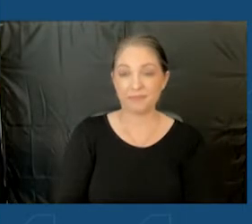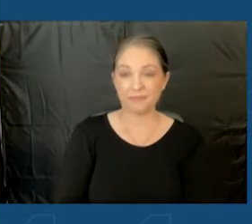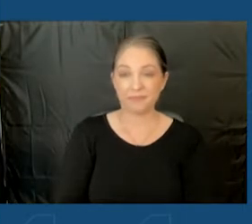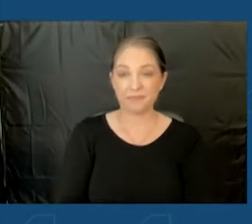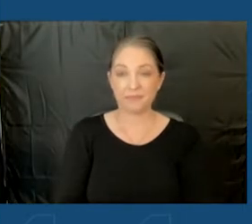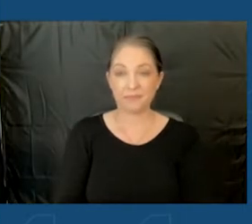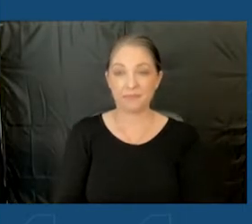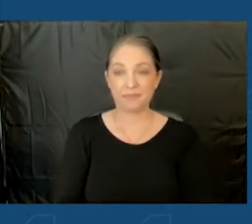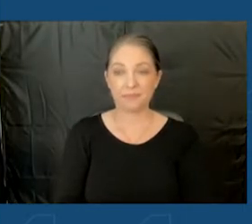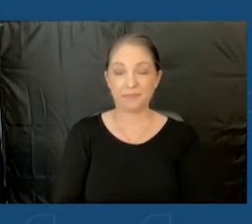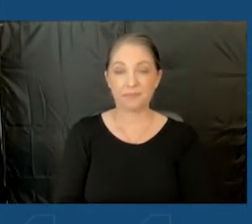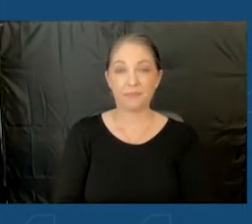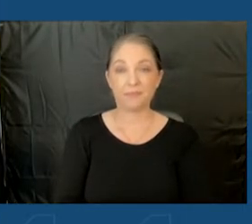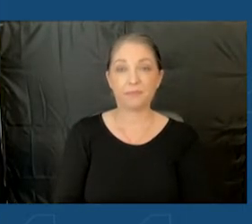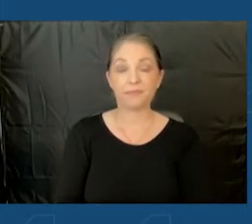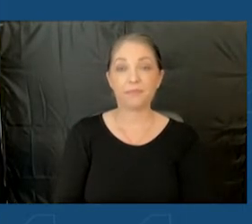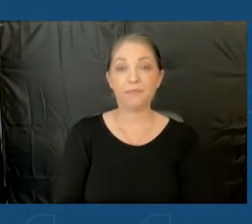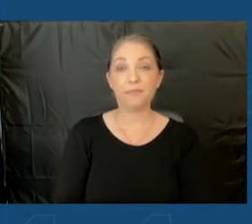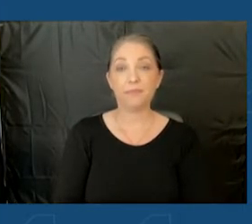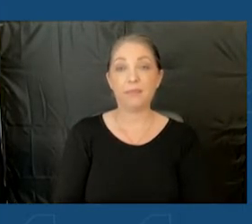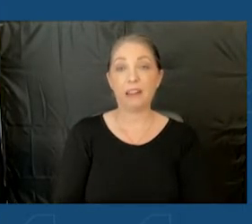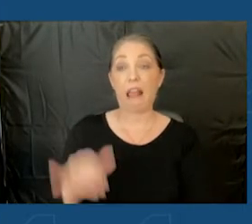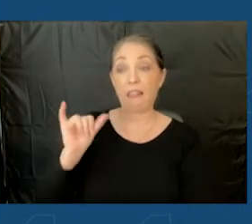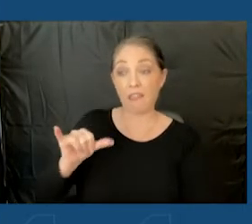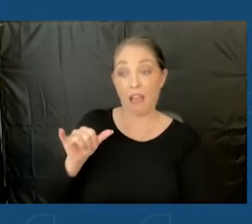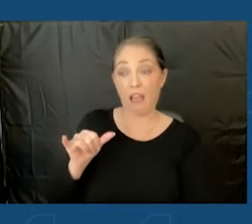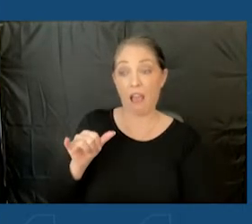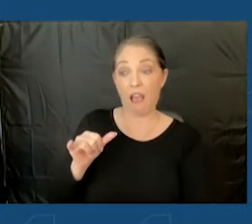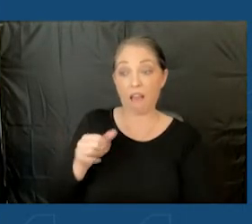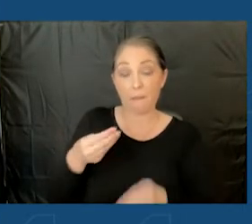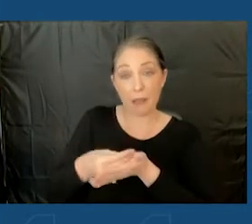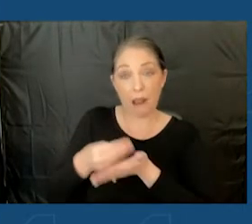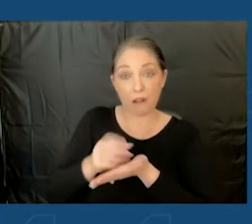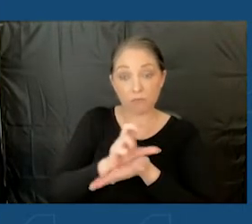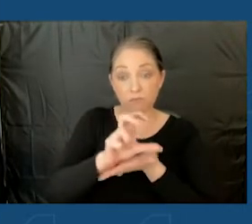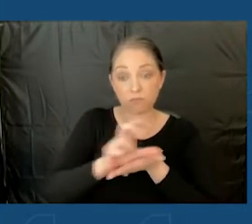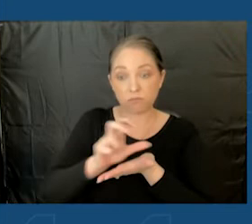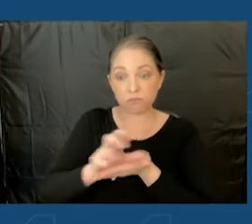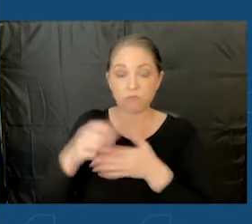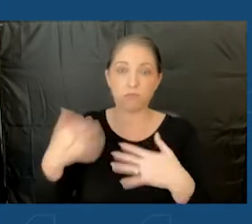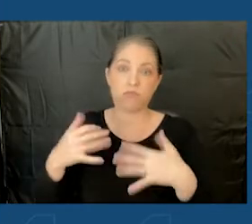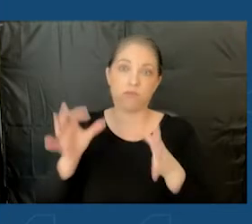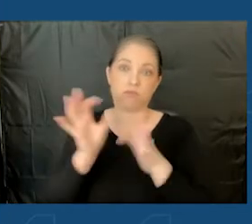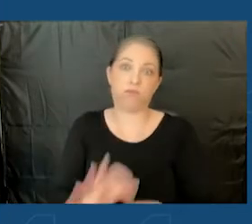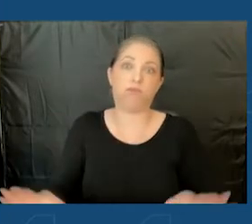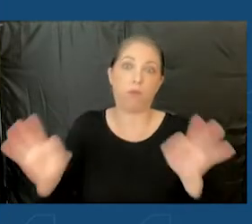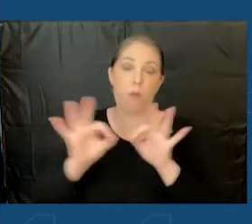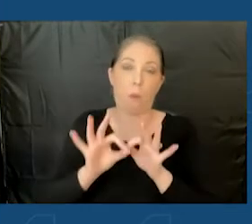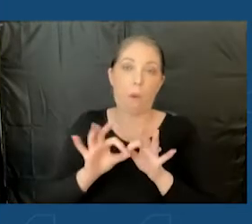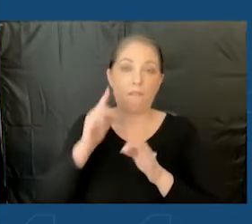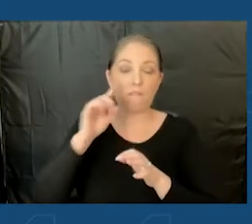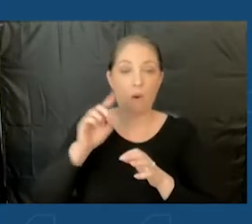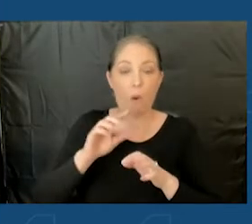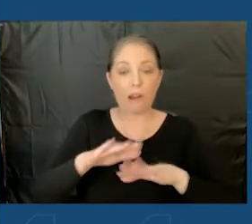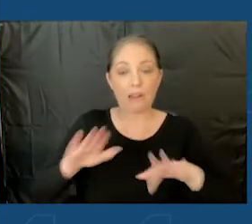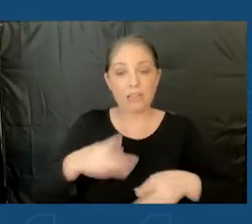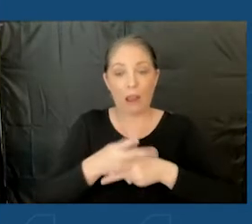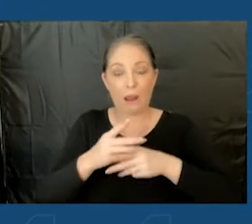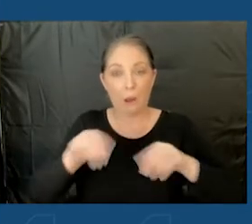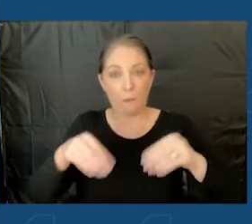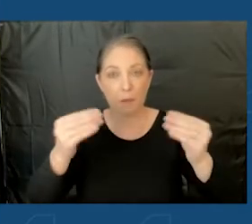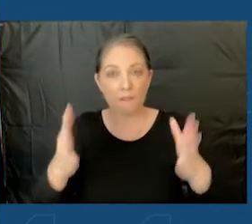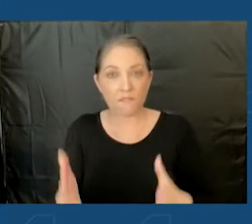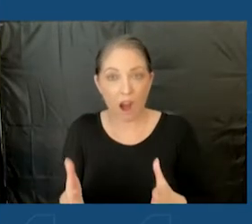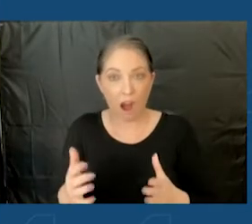The infusion of these relief dollars has been critical to the survival of childcare providers, many of whom were